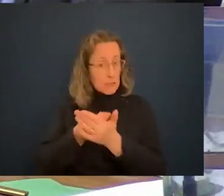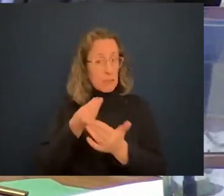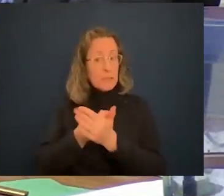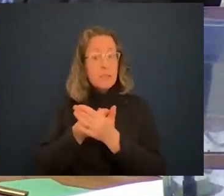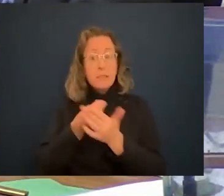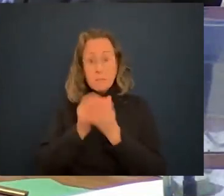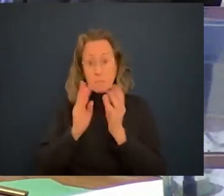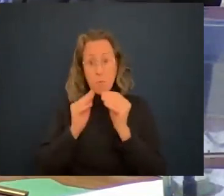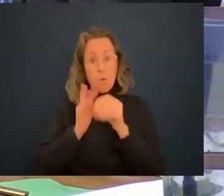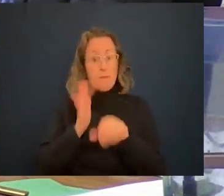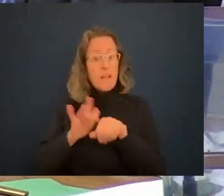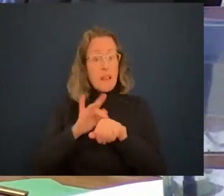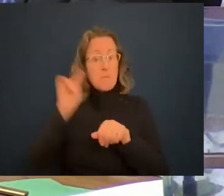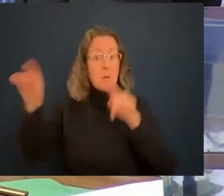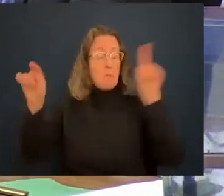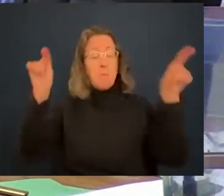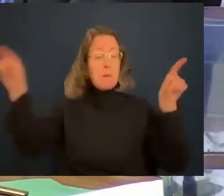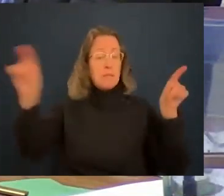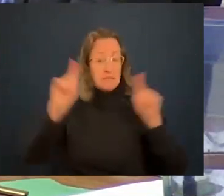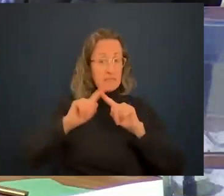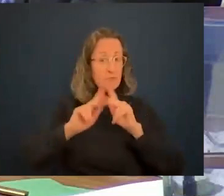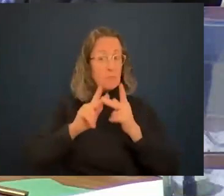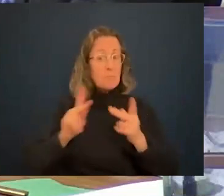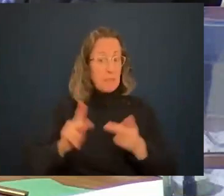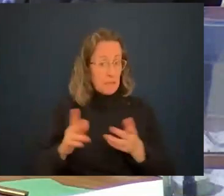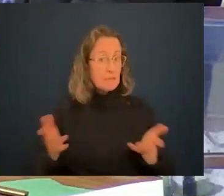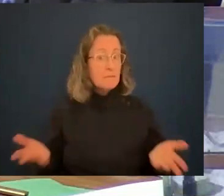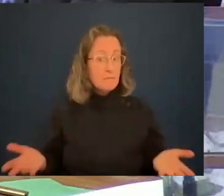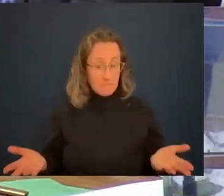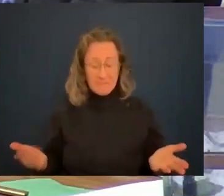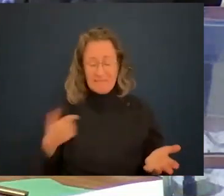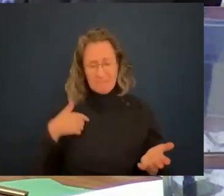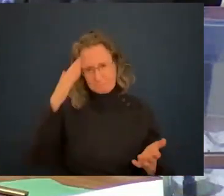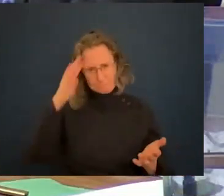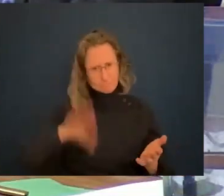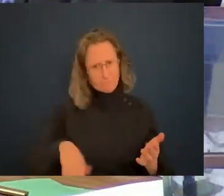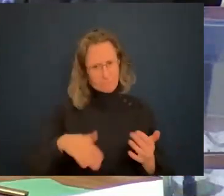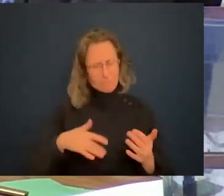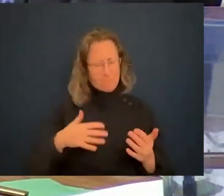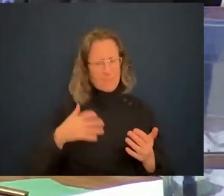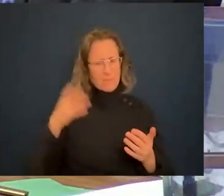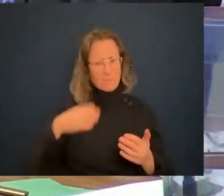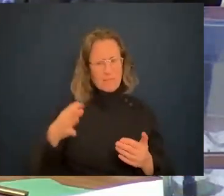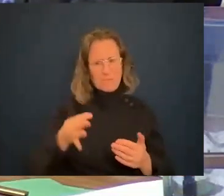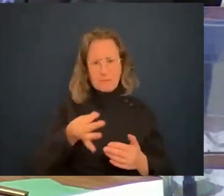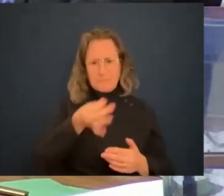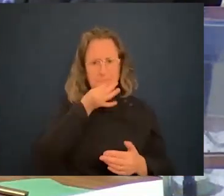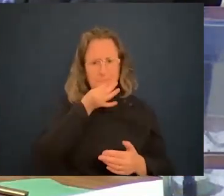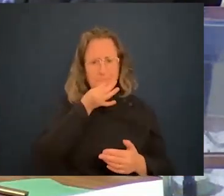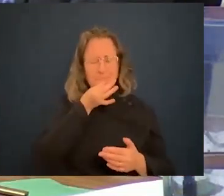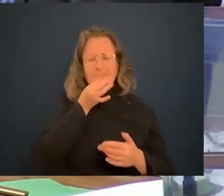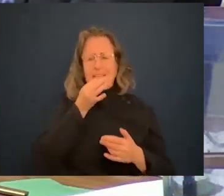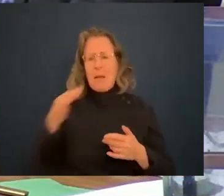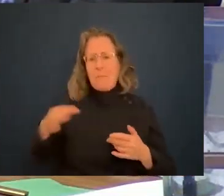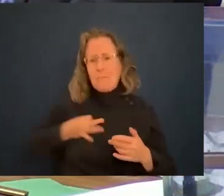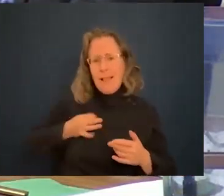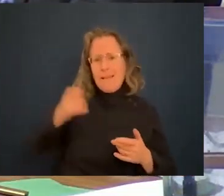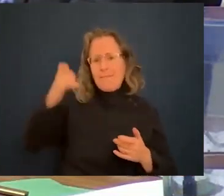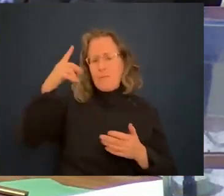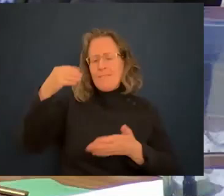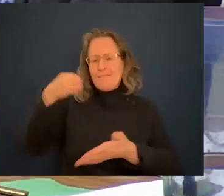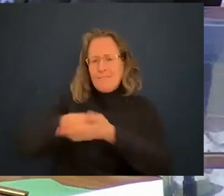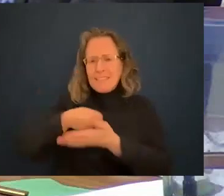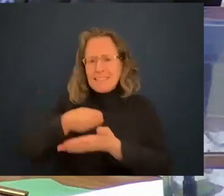work um and if I know anything about the town of Brattleboro we are very good at seeking out and getting grants and monies from